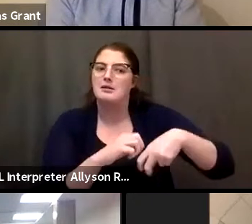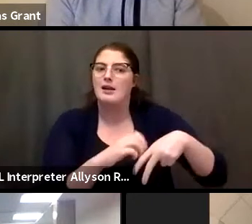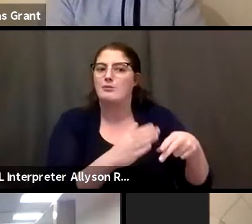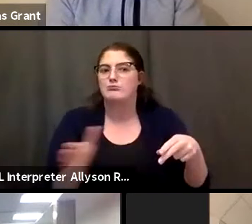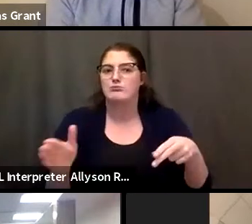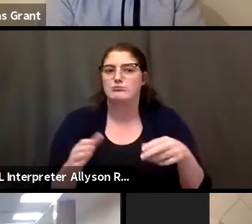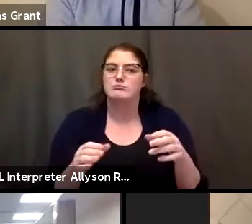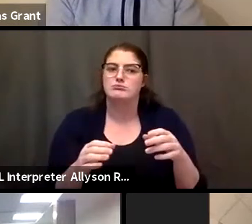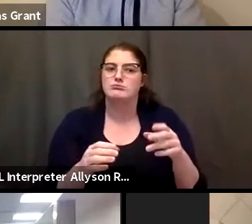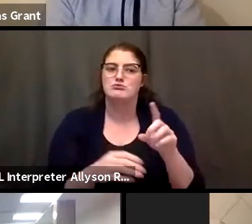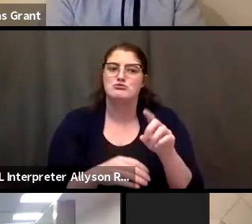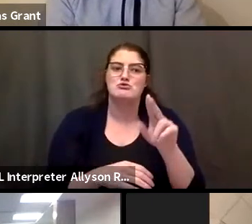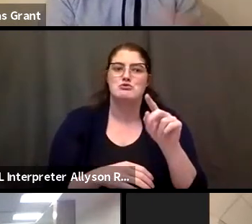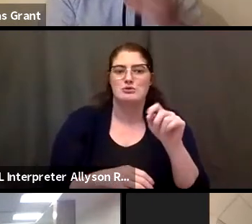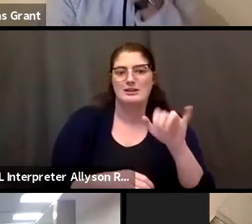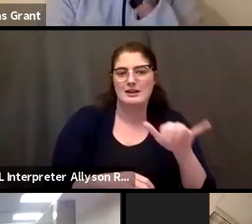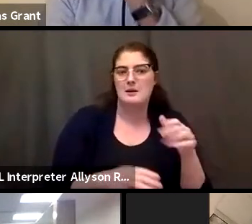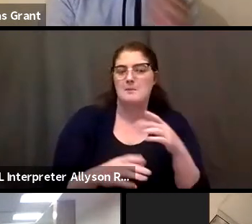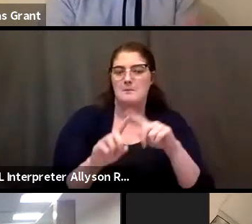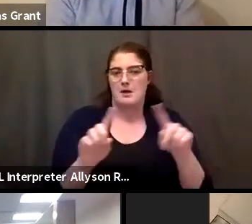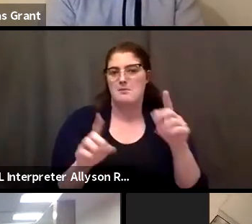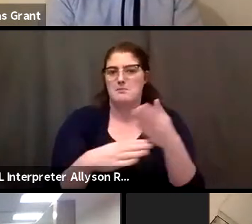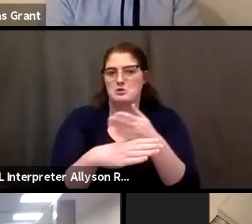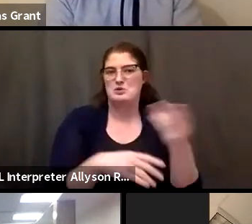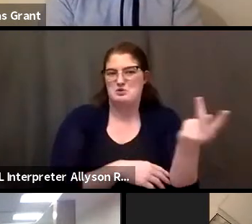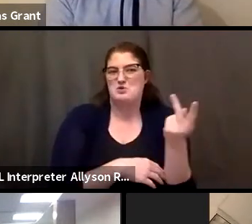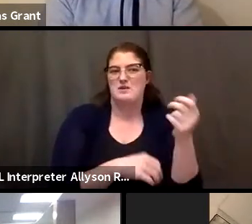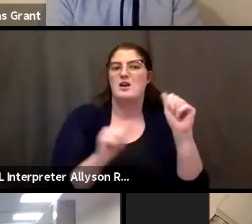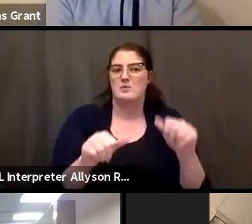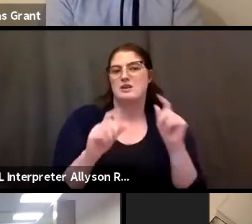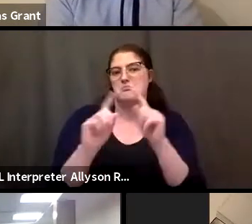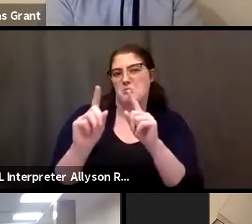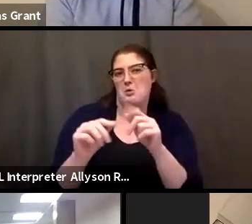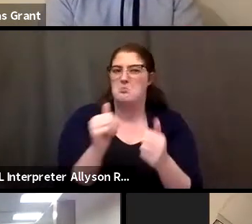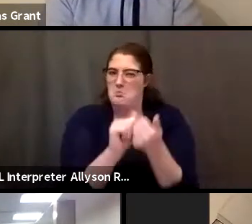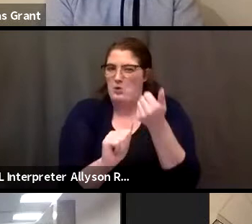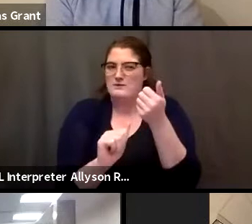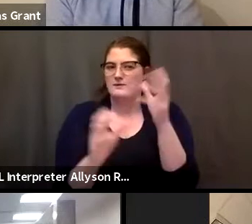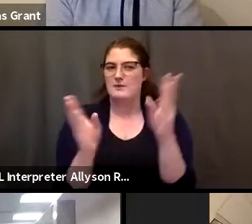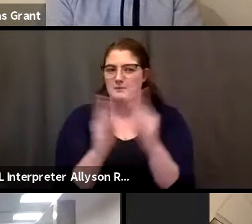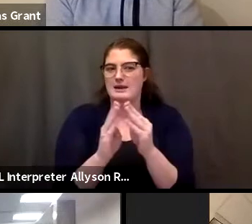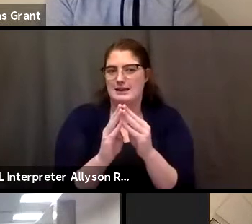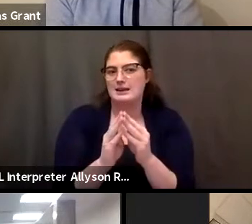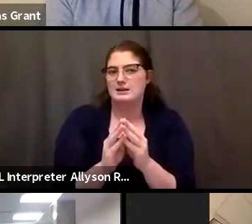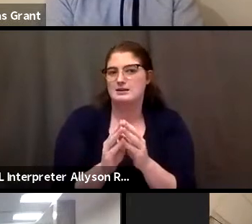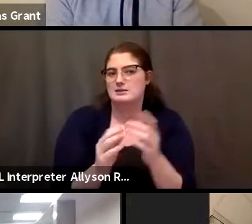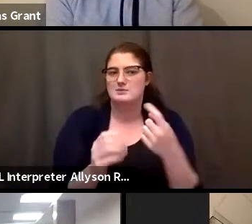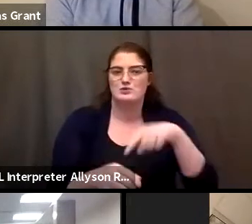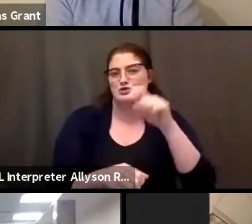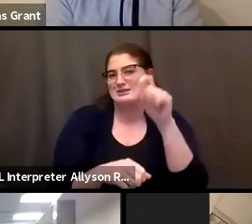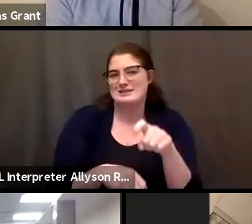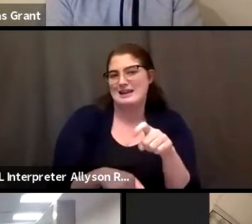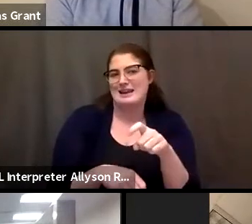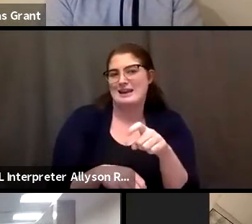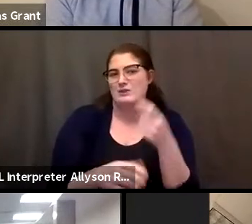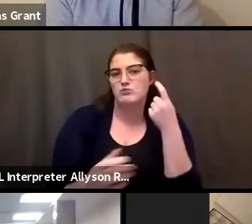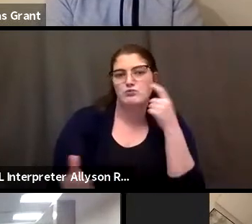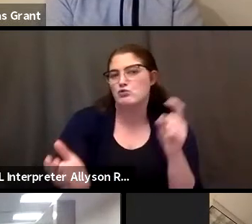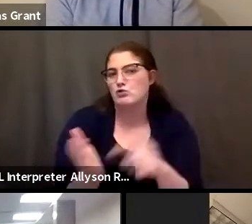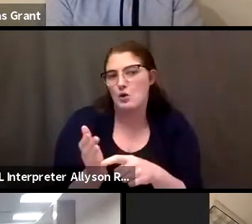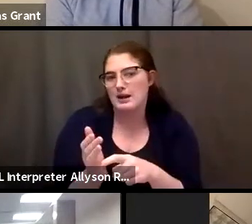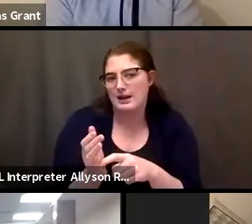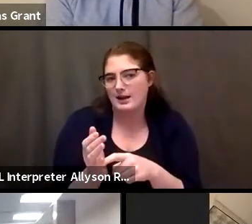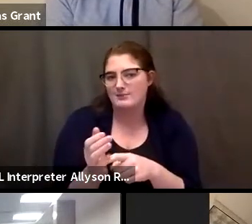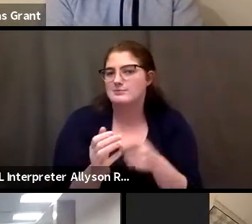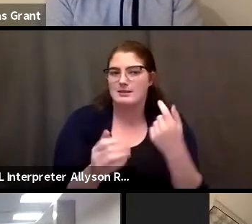two of us, we'll be able to cover the majority of the meetings that you folks may be having at any given time. We're just going to need the notice for it, and then we'll